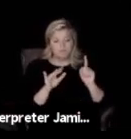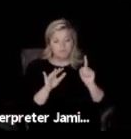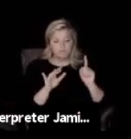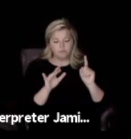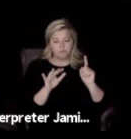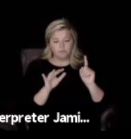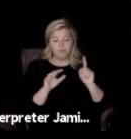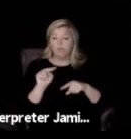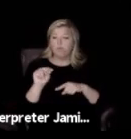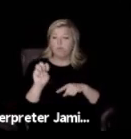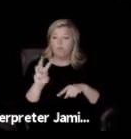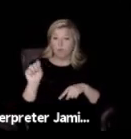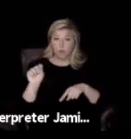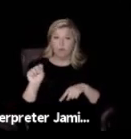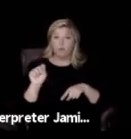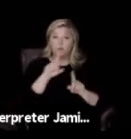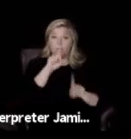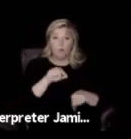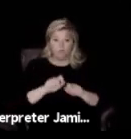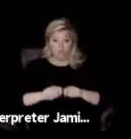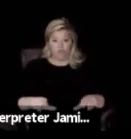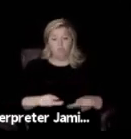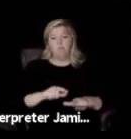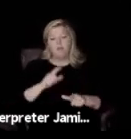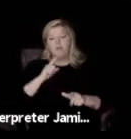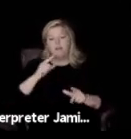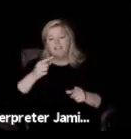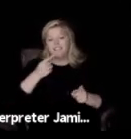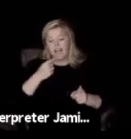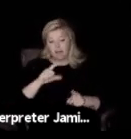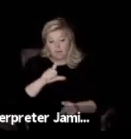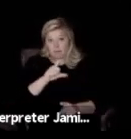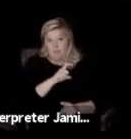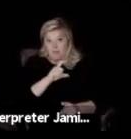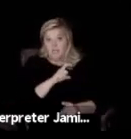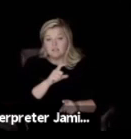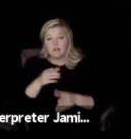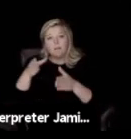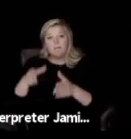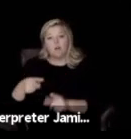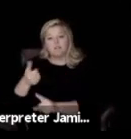news report about a police officer that was raping women